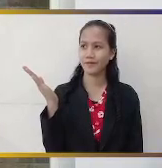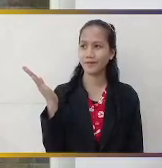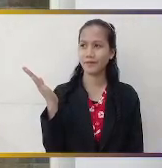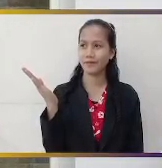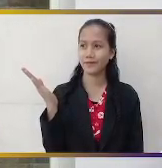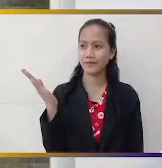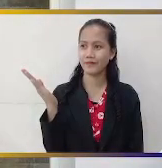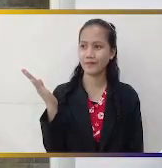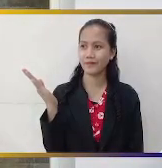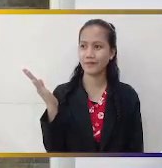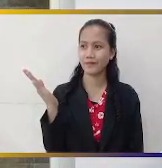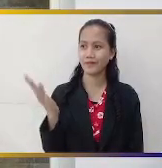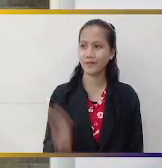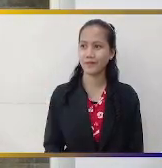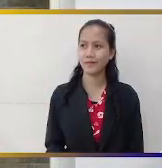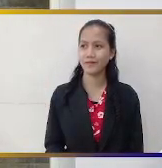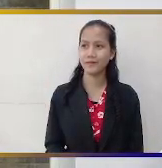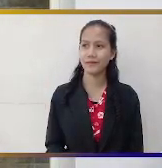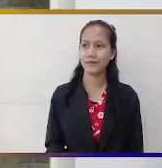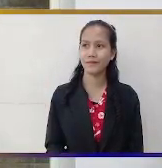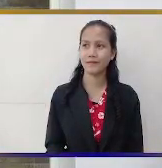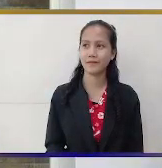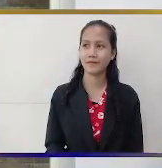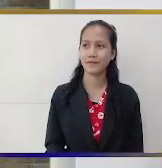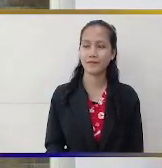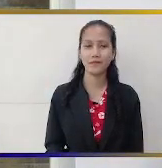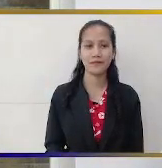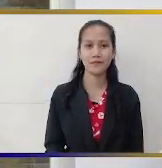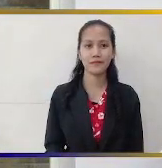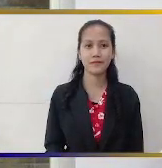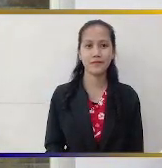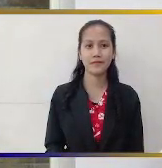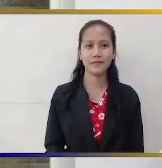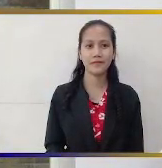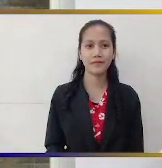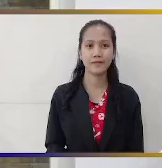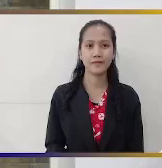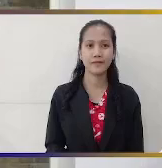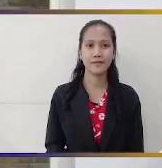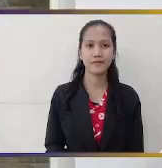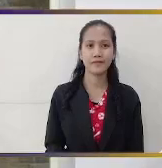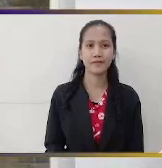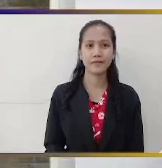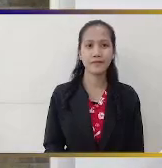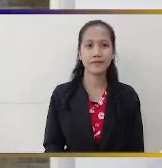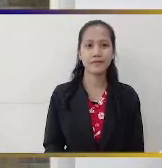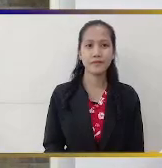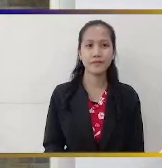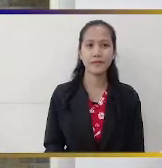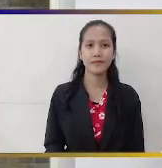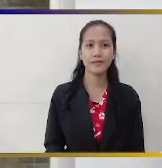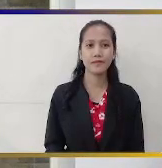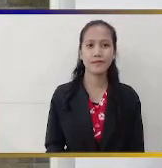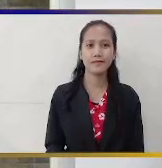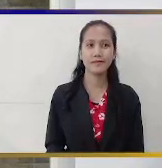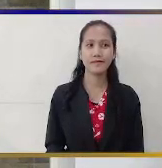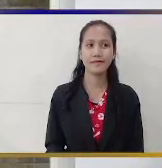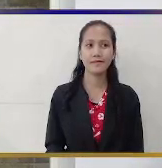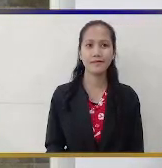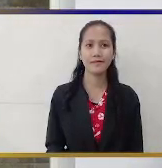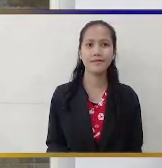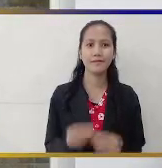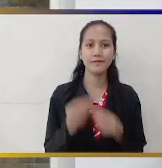opportunities for you. Every one of you got an opportunity to give. Give in soul winning. Give in area leadership. Give